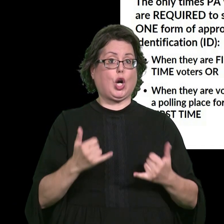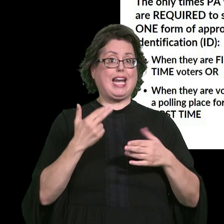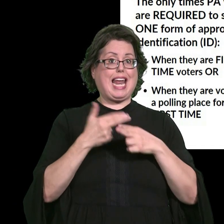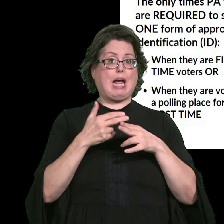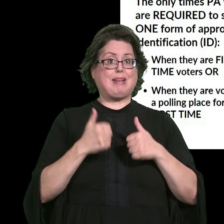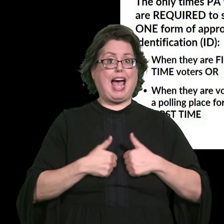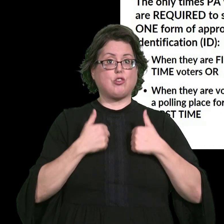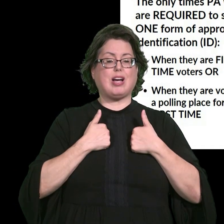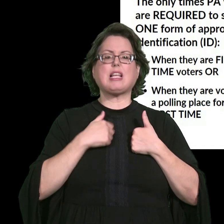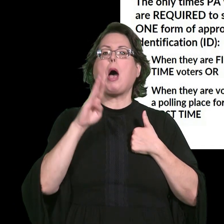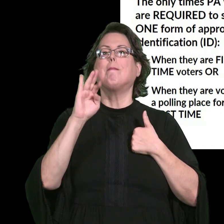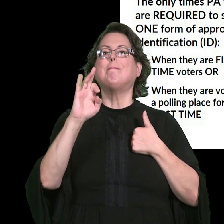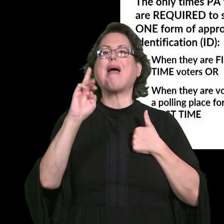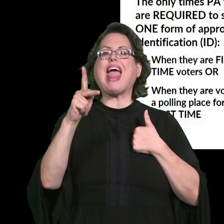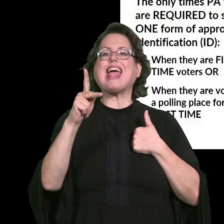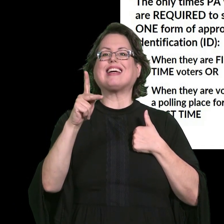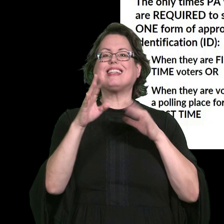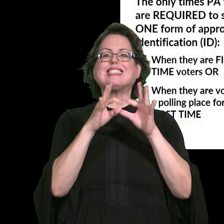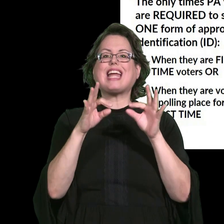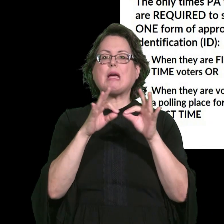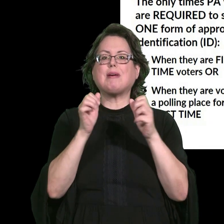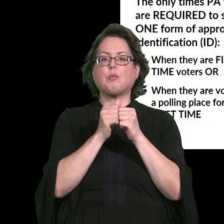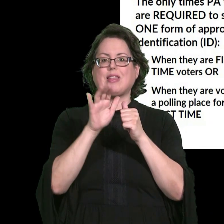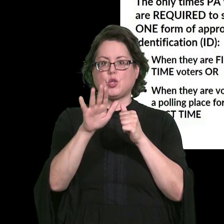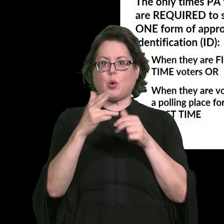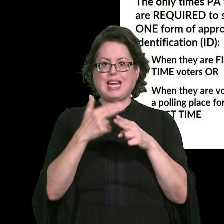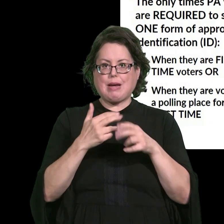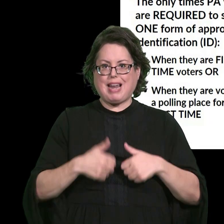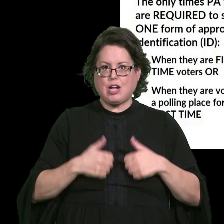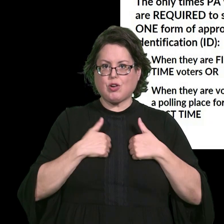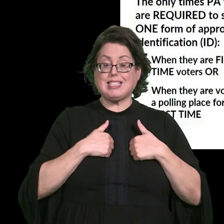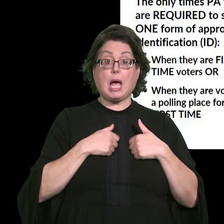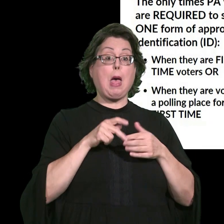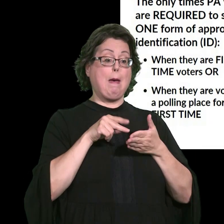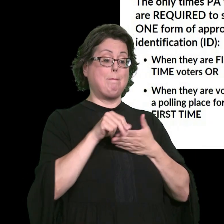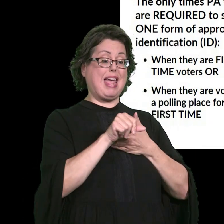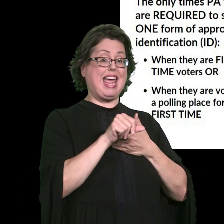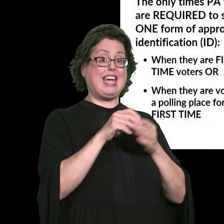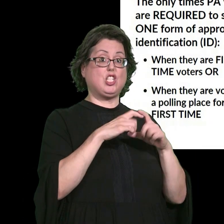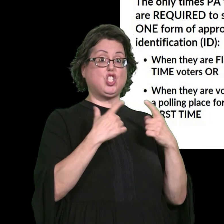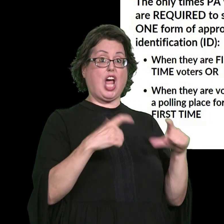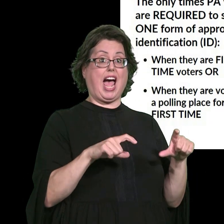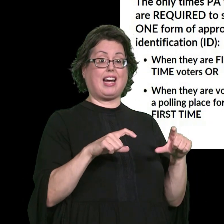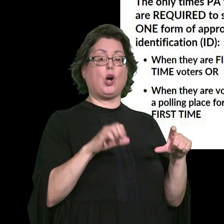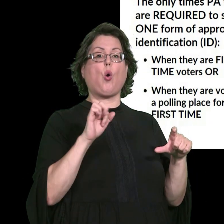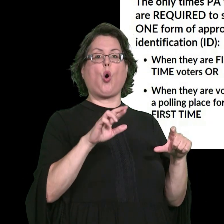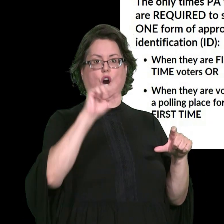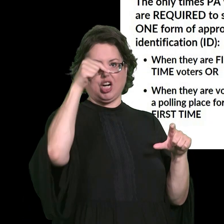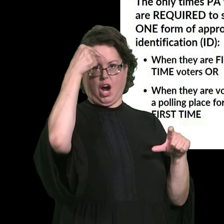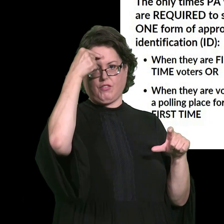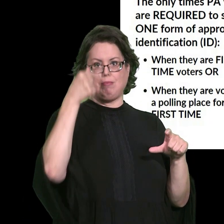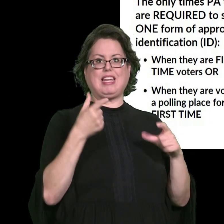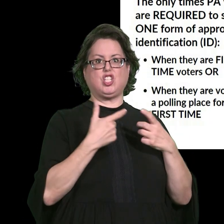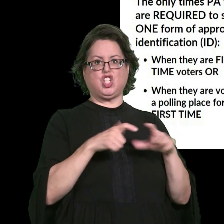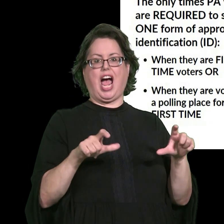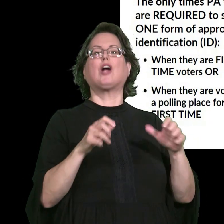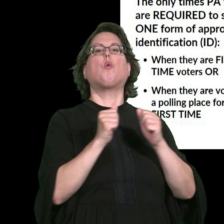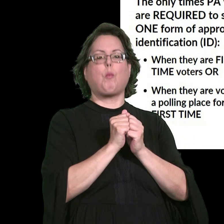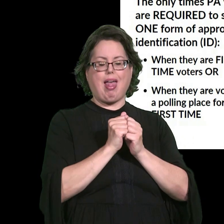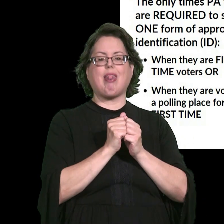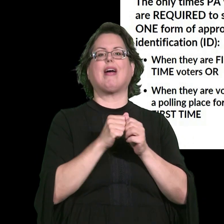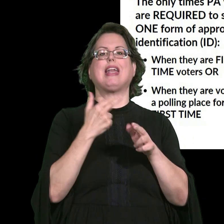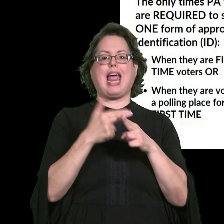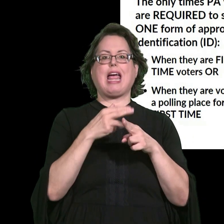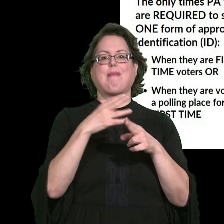statement with your name and address, a current paycheck with your name and address, or a government check also having your name and